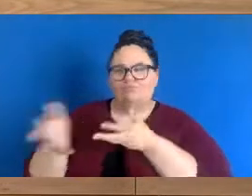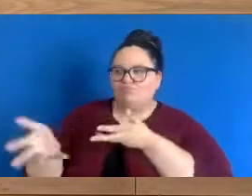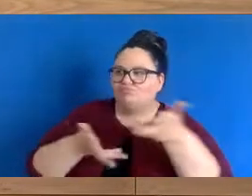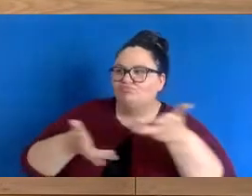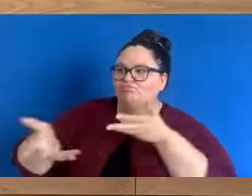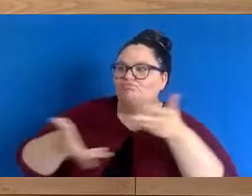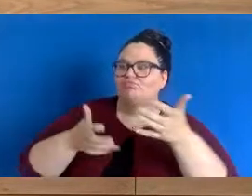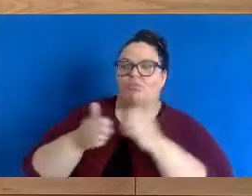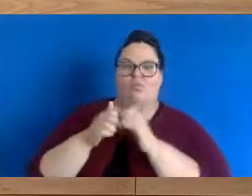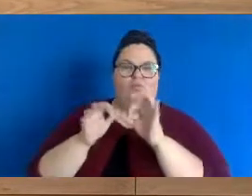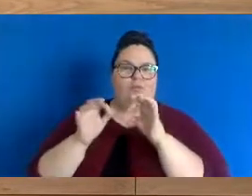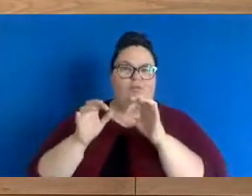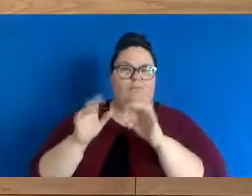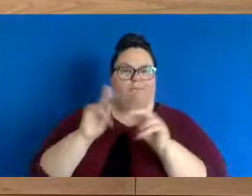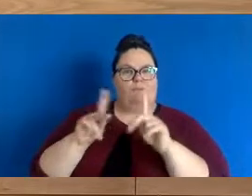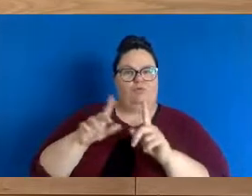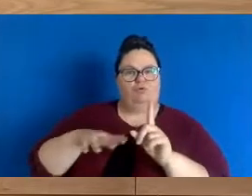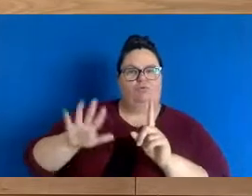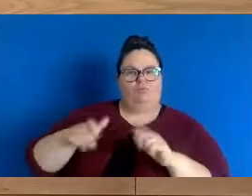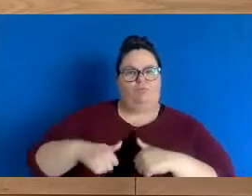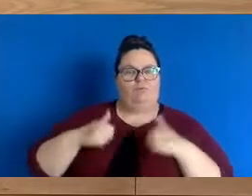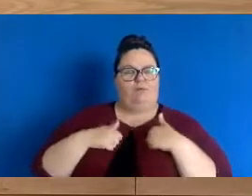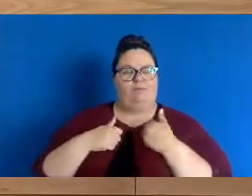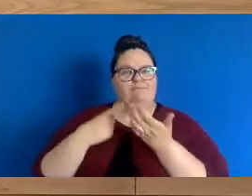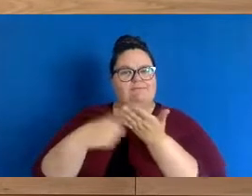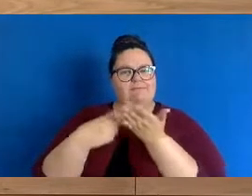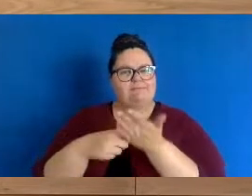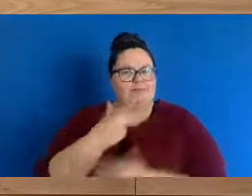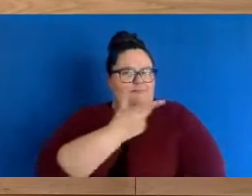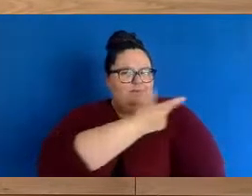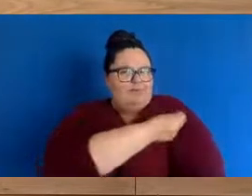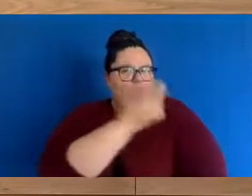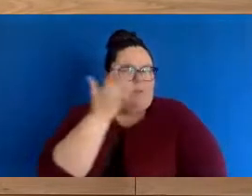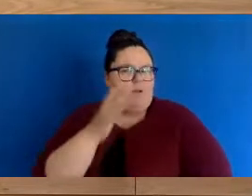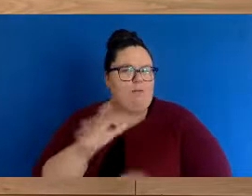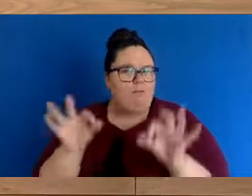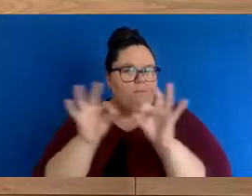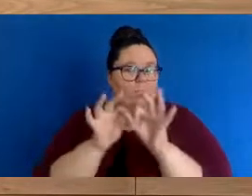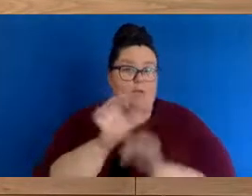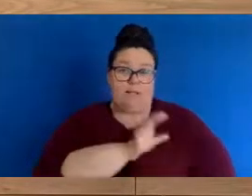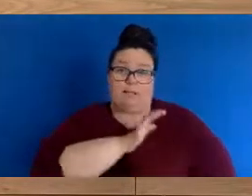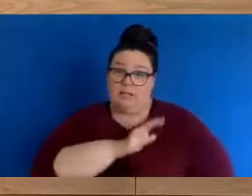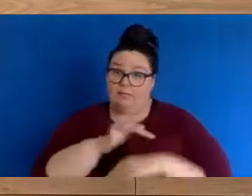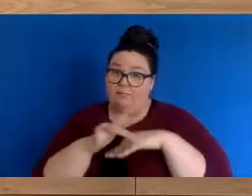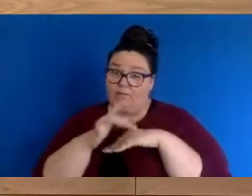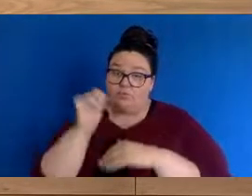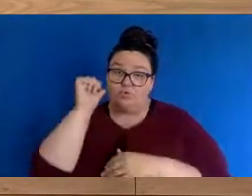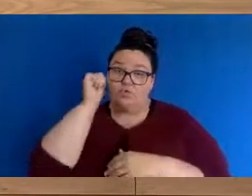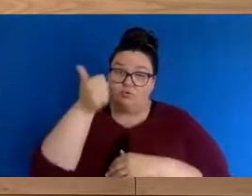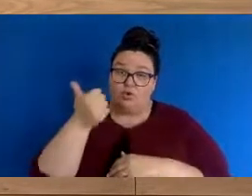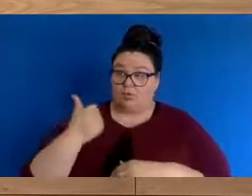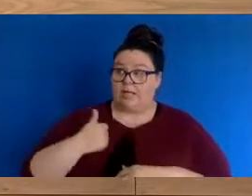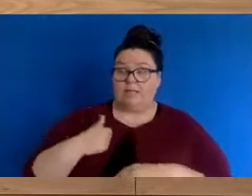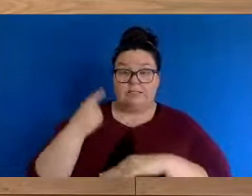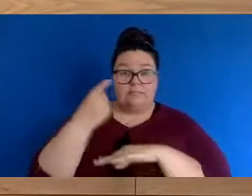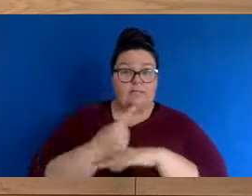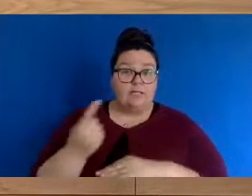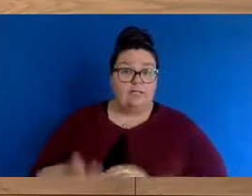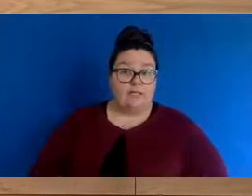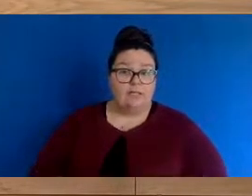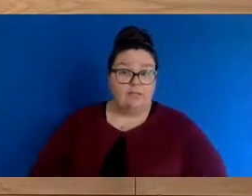conversations with people around you. We have many clinics that are available tomorrow for July 1st.